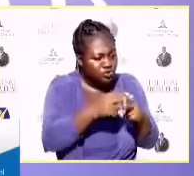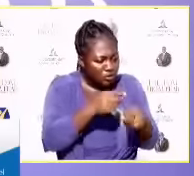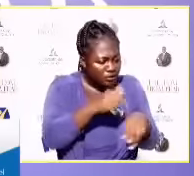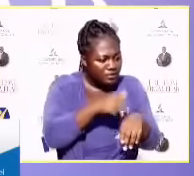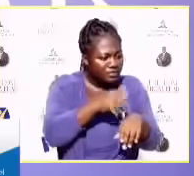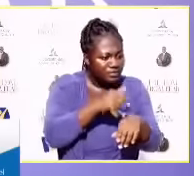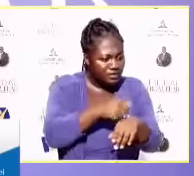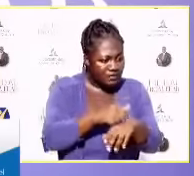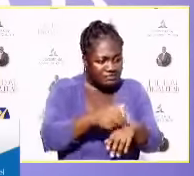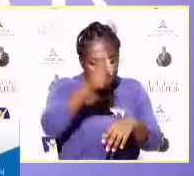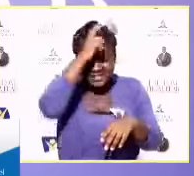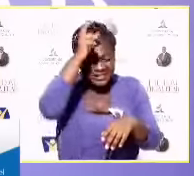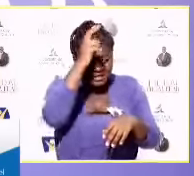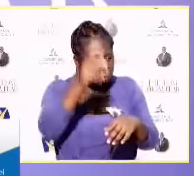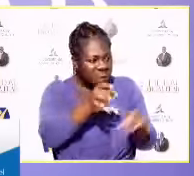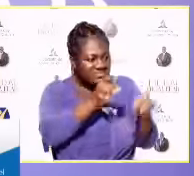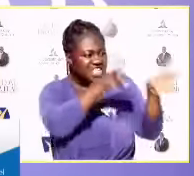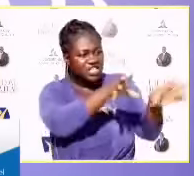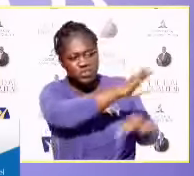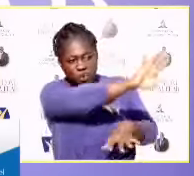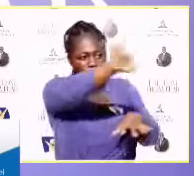Satan does not like you.